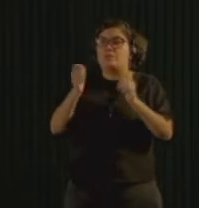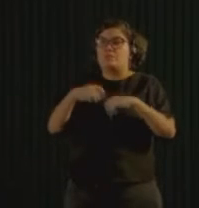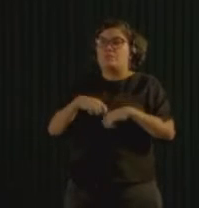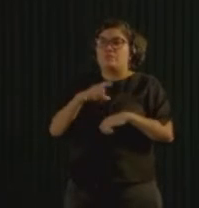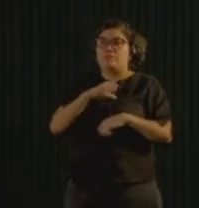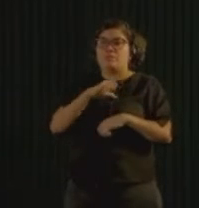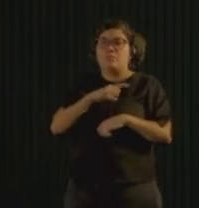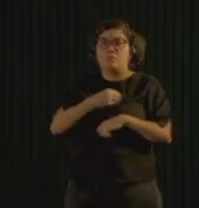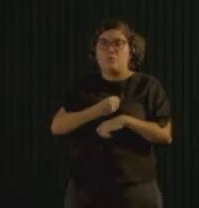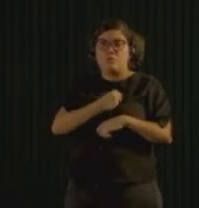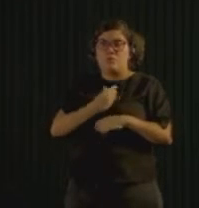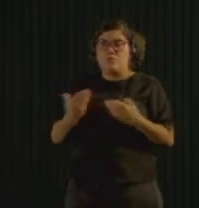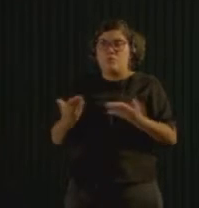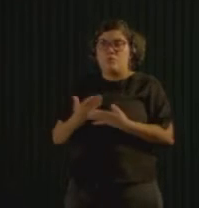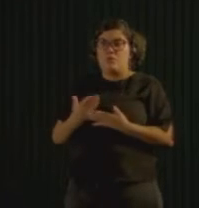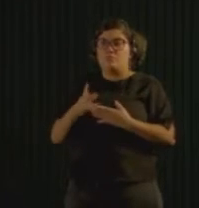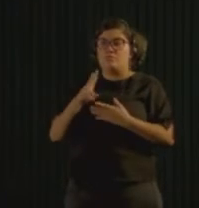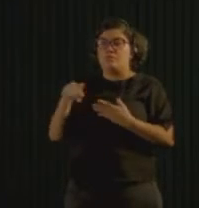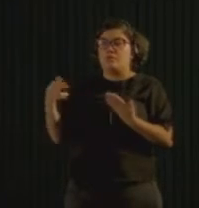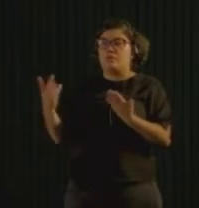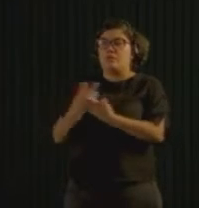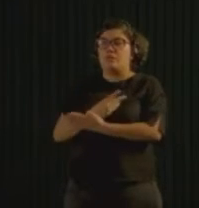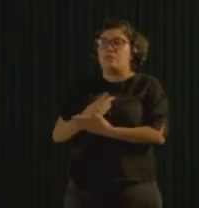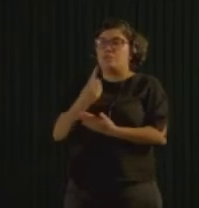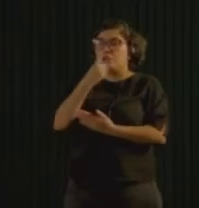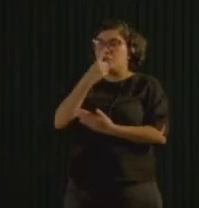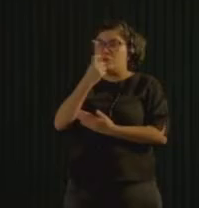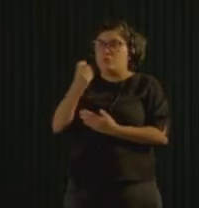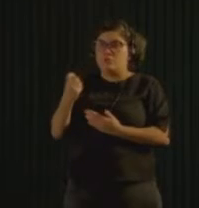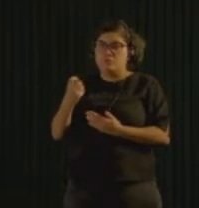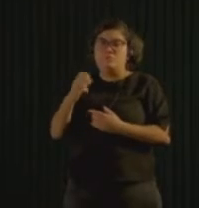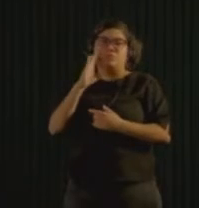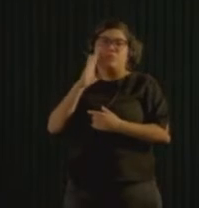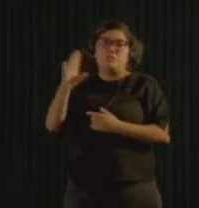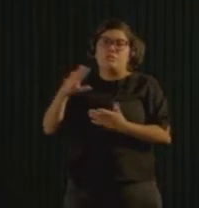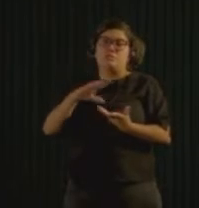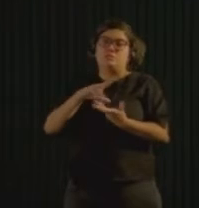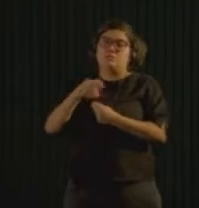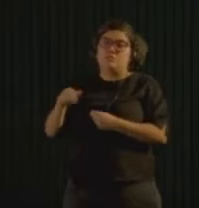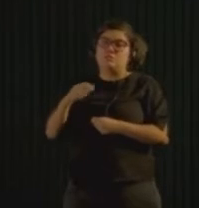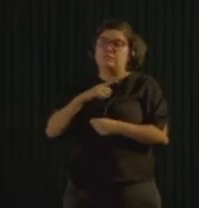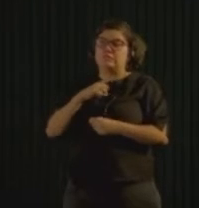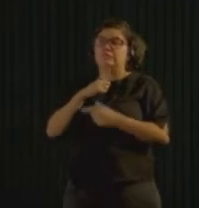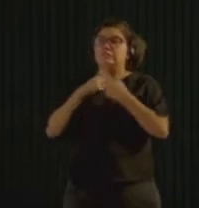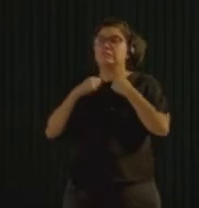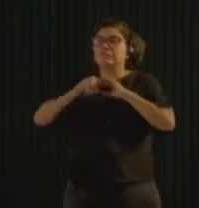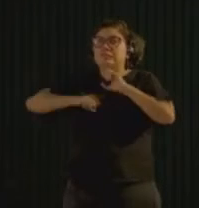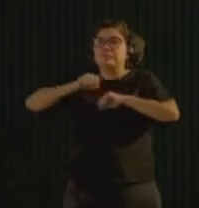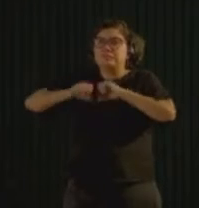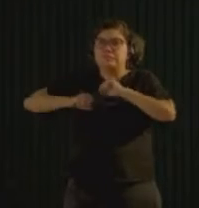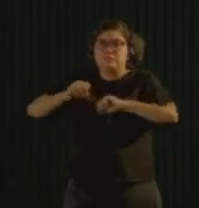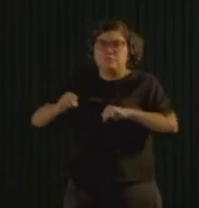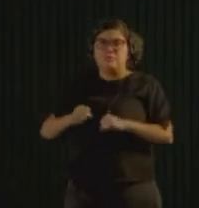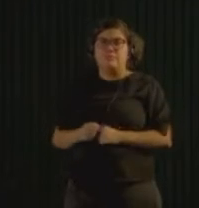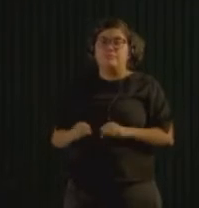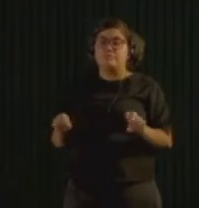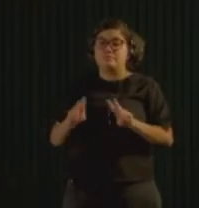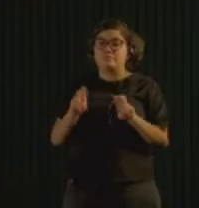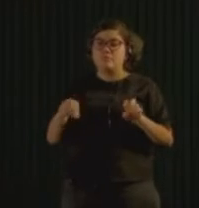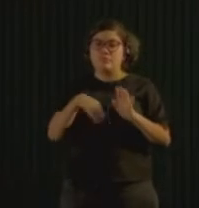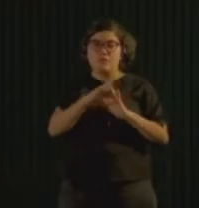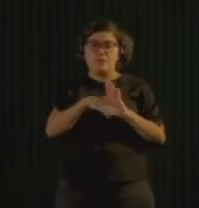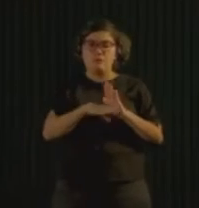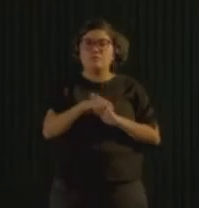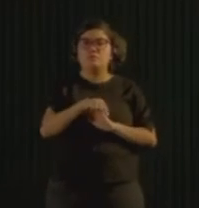idea, especially in a world that is very materialistic today. And for how big of a concept that is, it's the only industry that will one day own